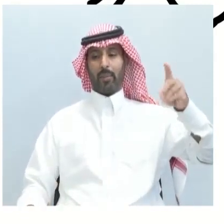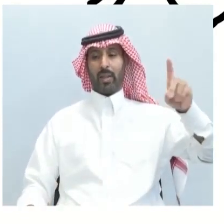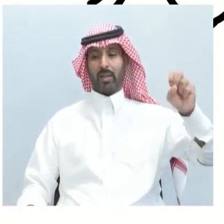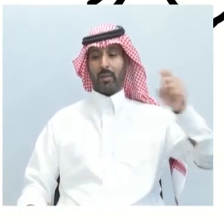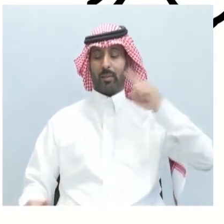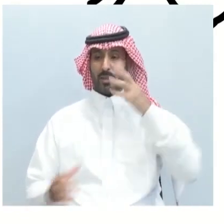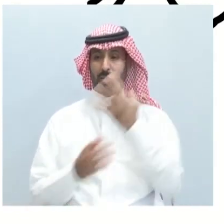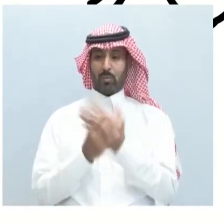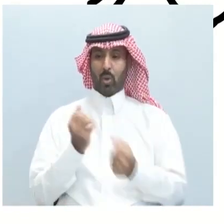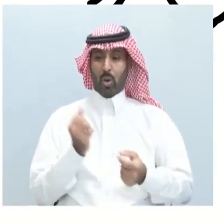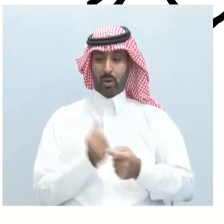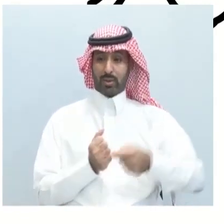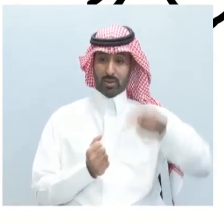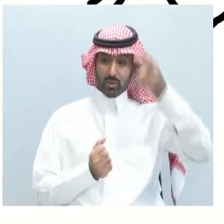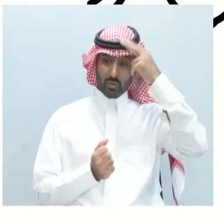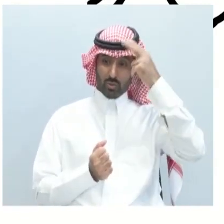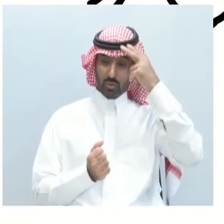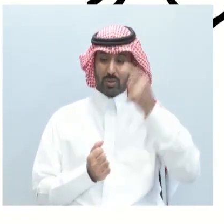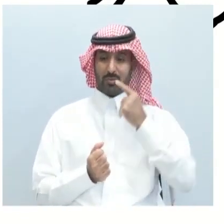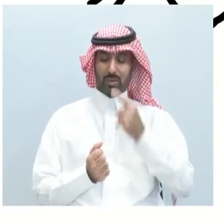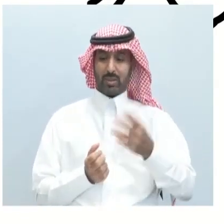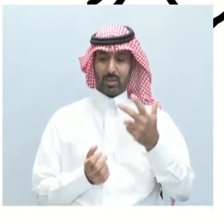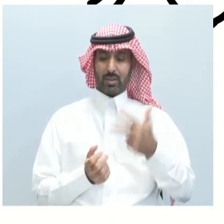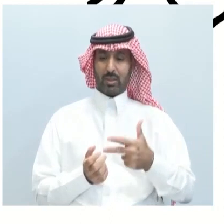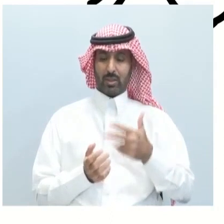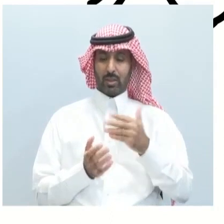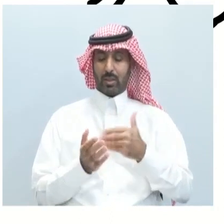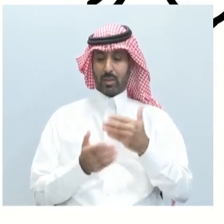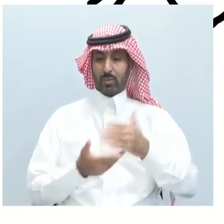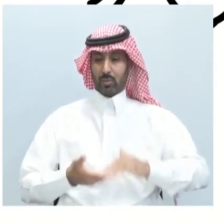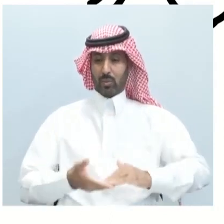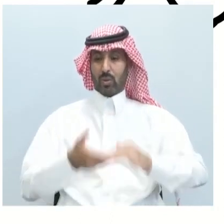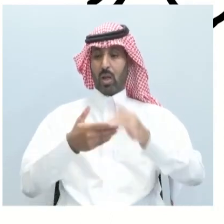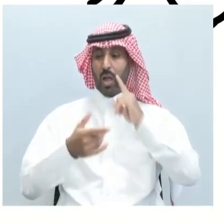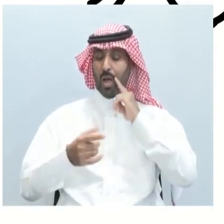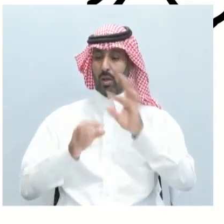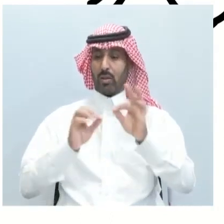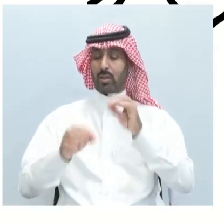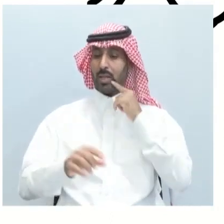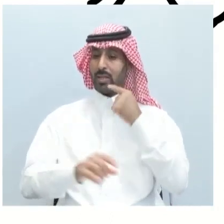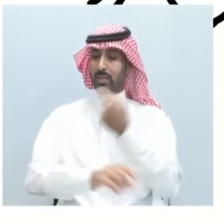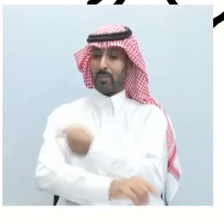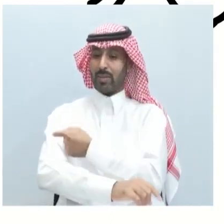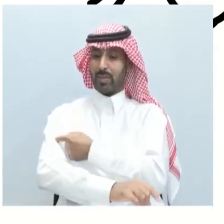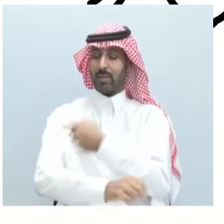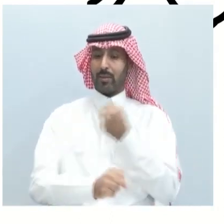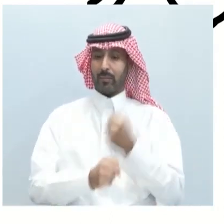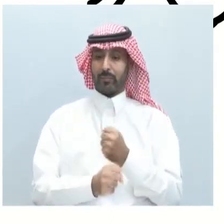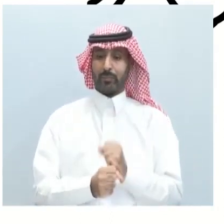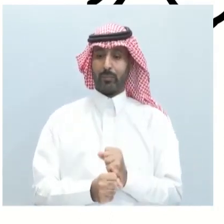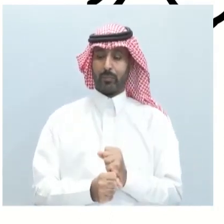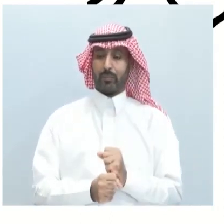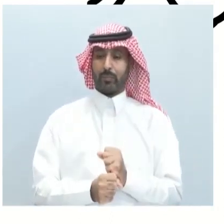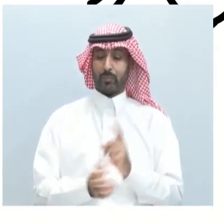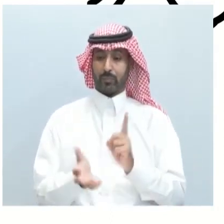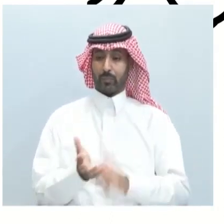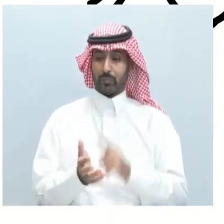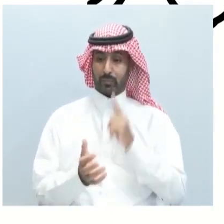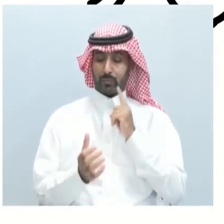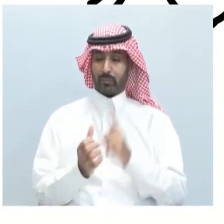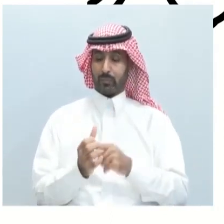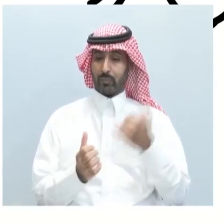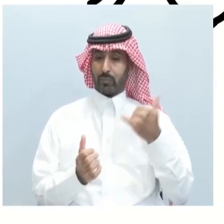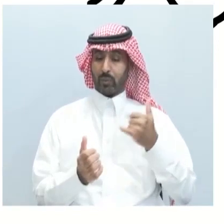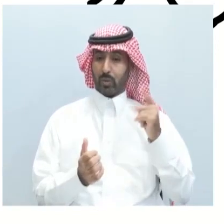Saudi Arabia. From a young age he knew that he wanted to help others and chose medicine as his career. He proved to be an